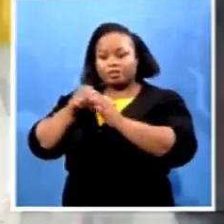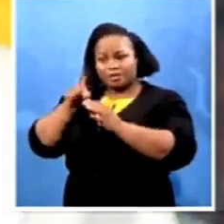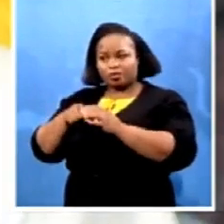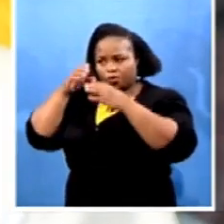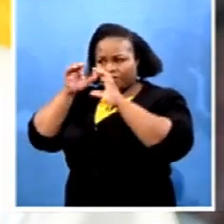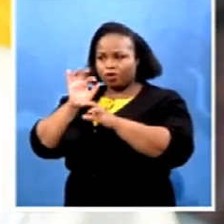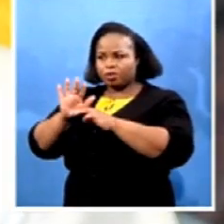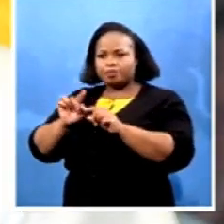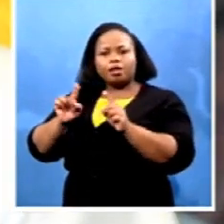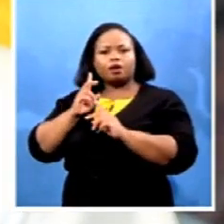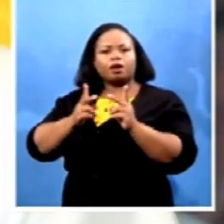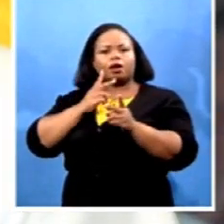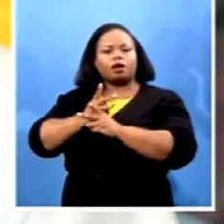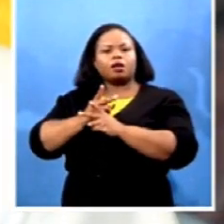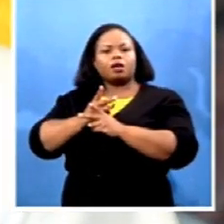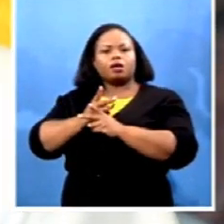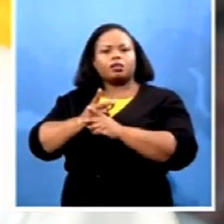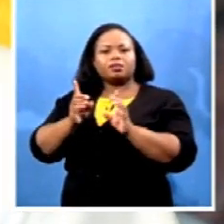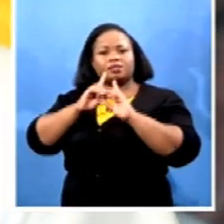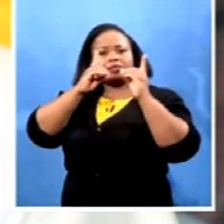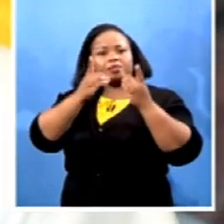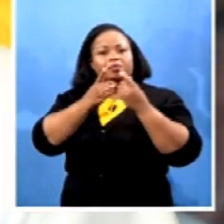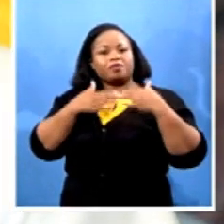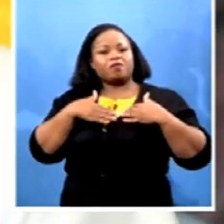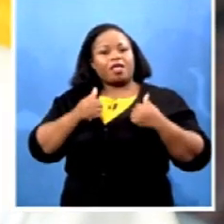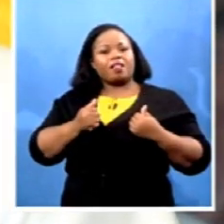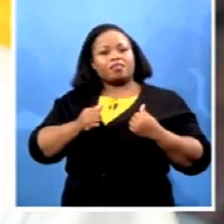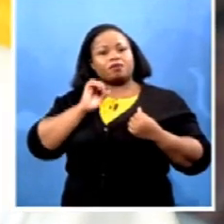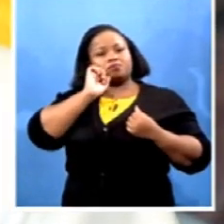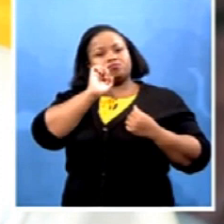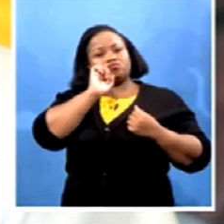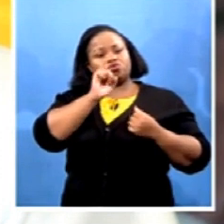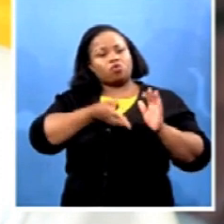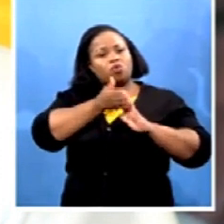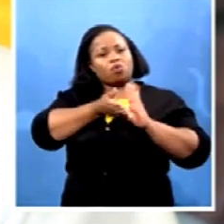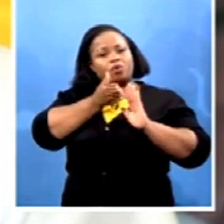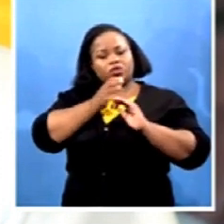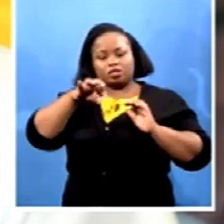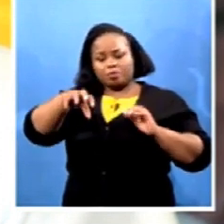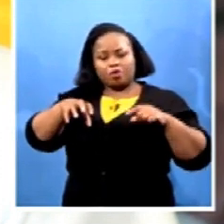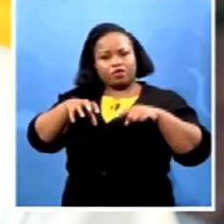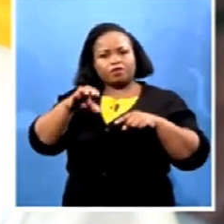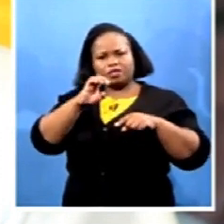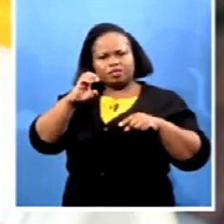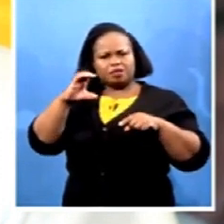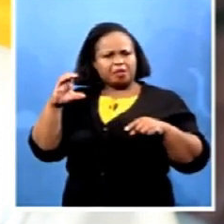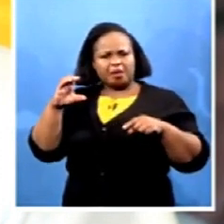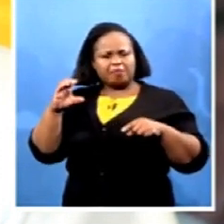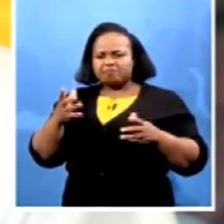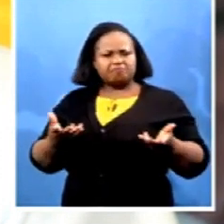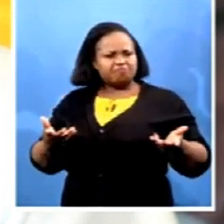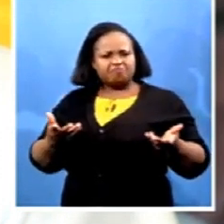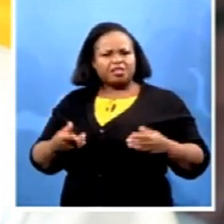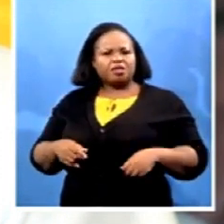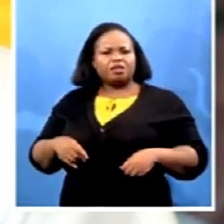the health department and its own operations in the province has not presented a much more desirable kind of a